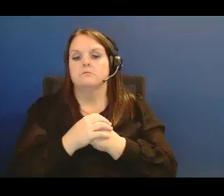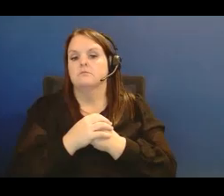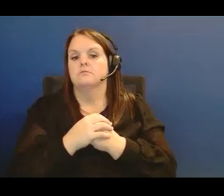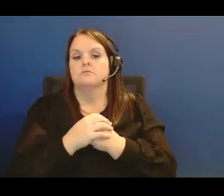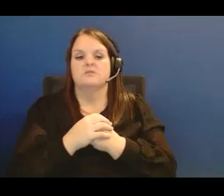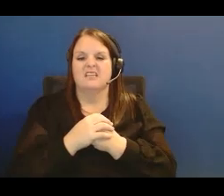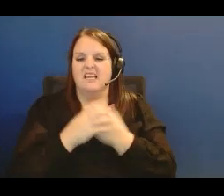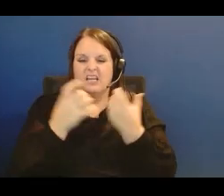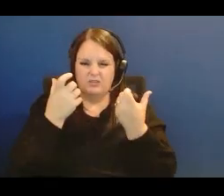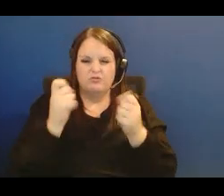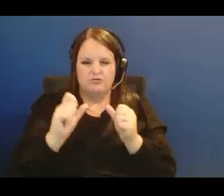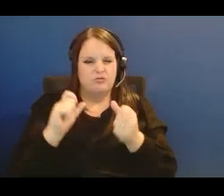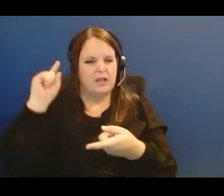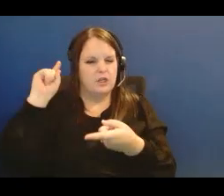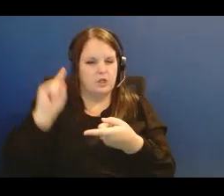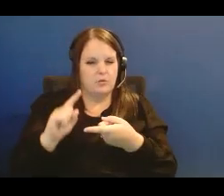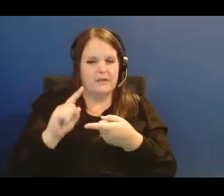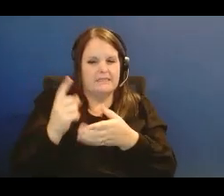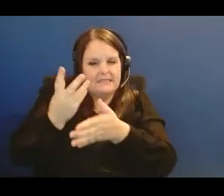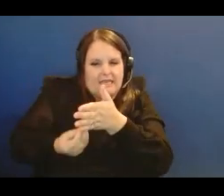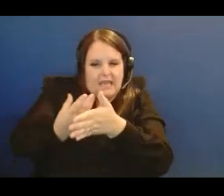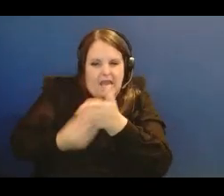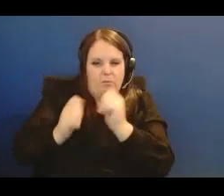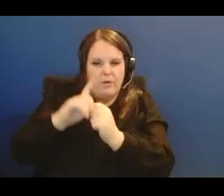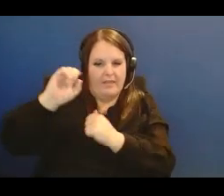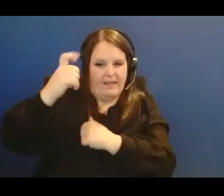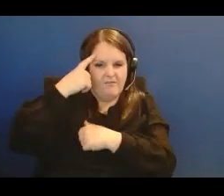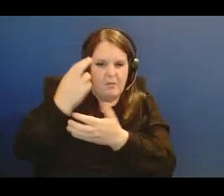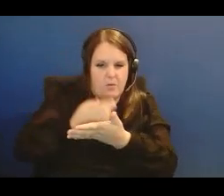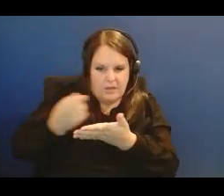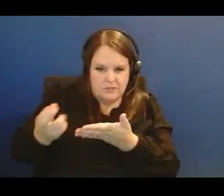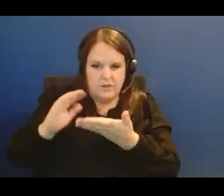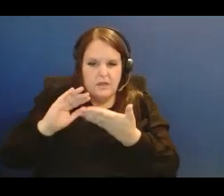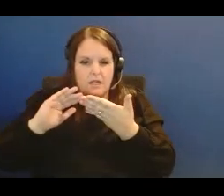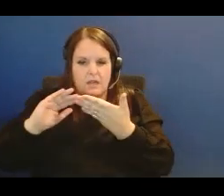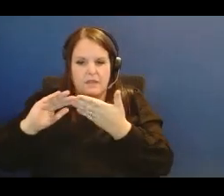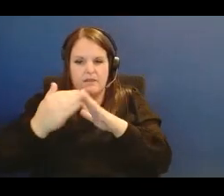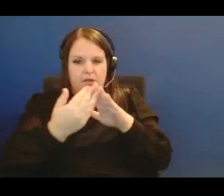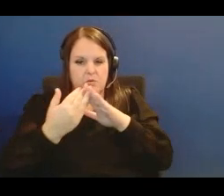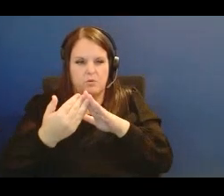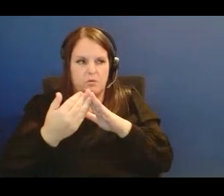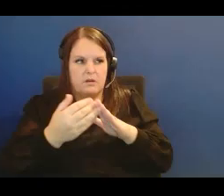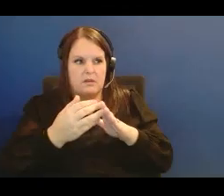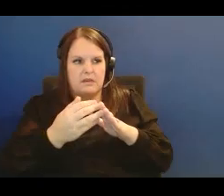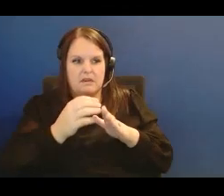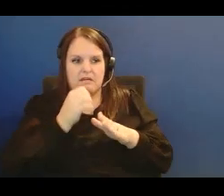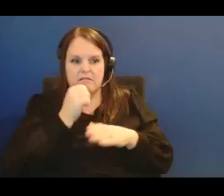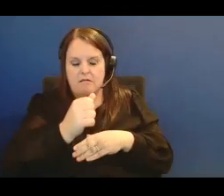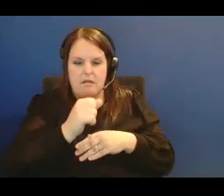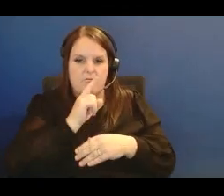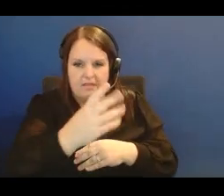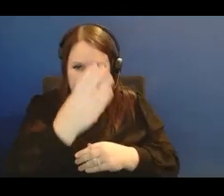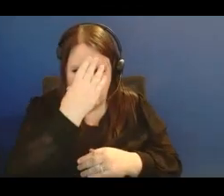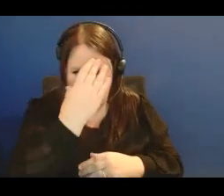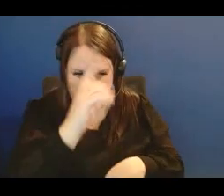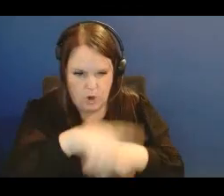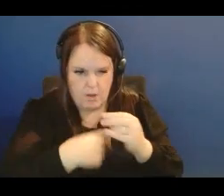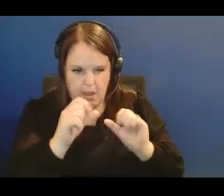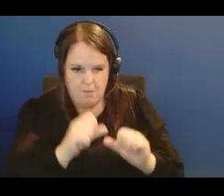gap between the governmental resources and the community's familiarity and awareness that those resources exist.